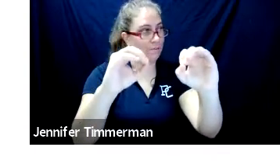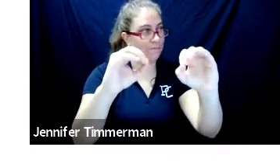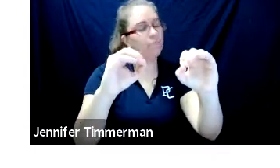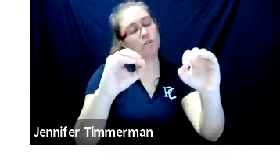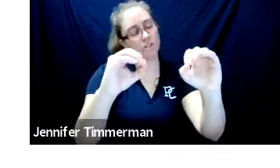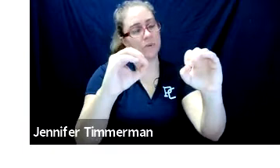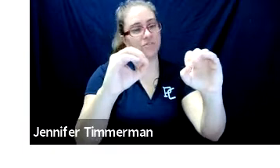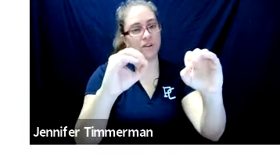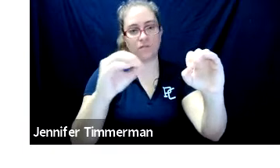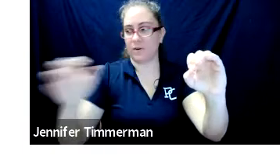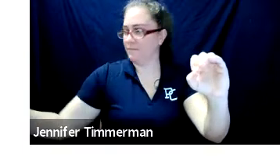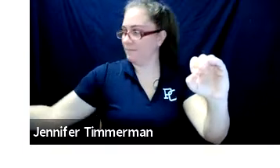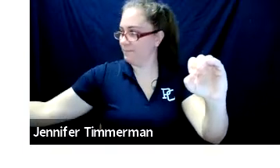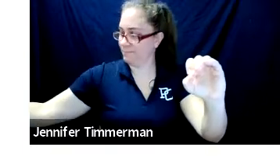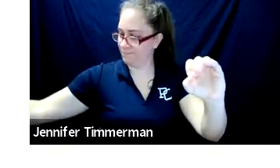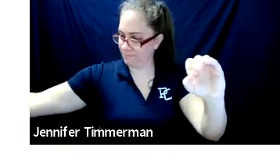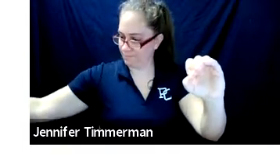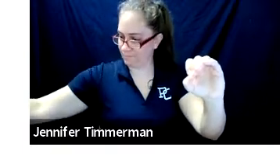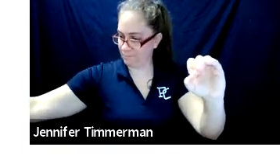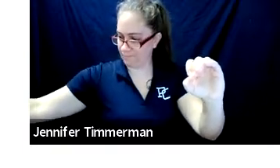O, which is pretty straightforward.